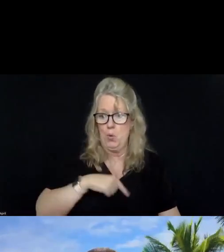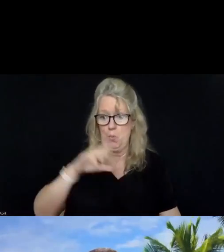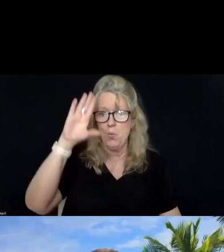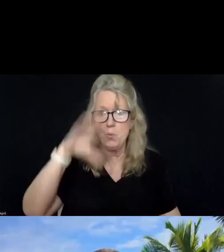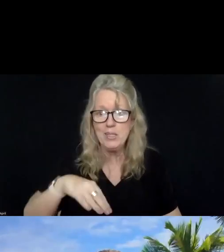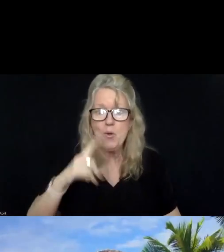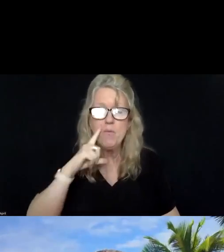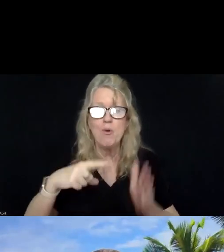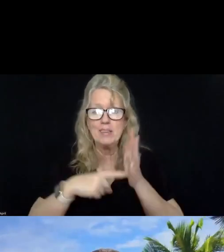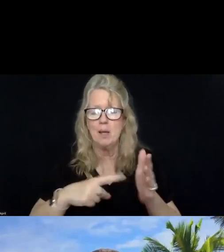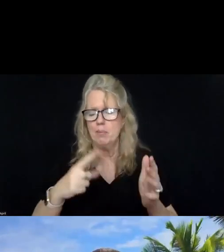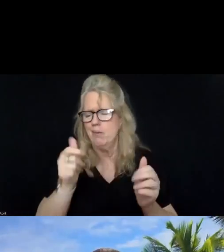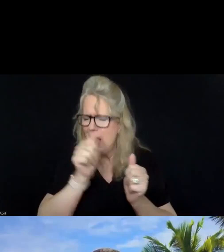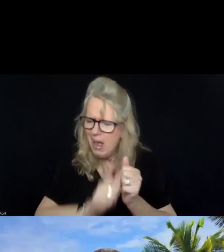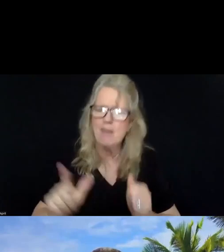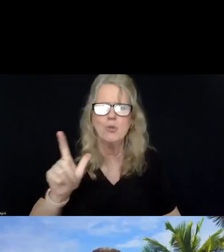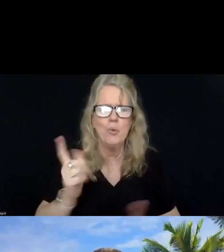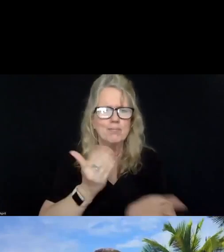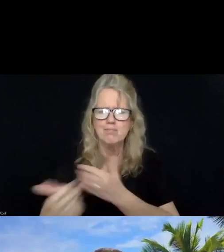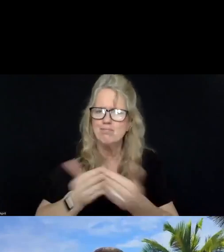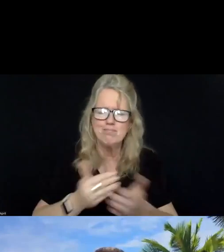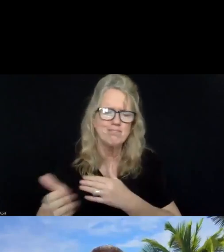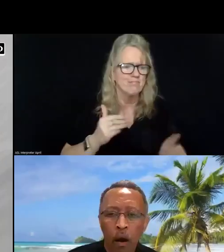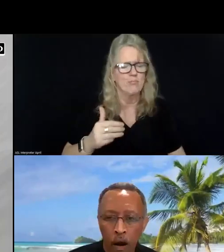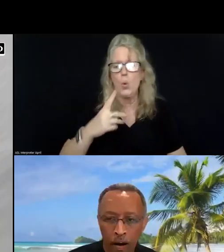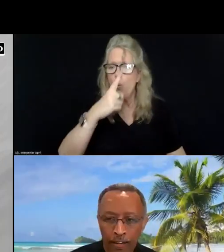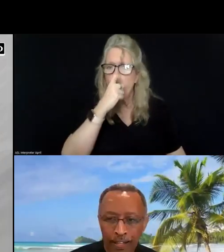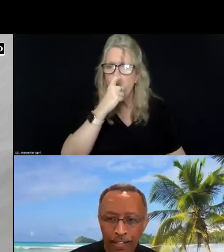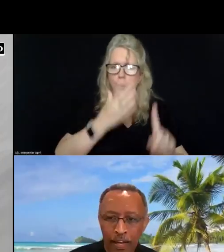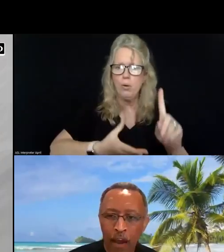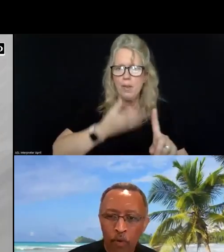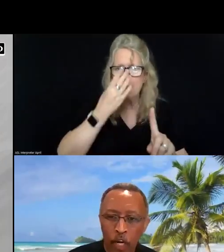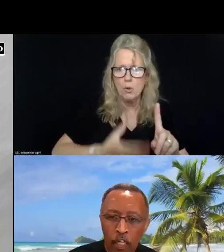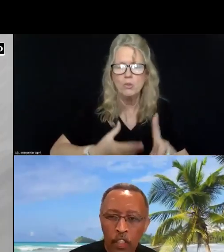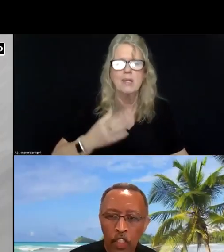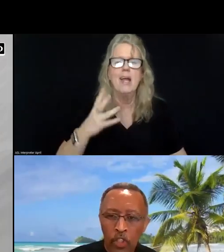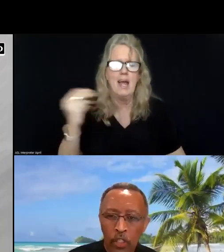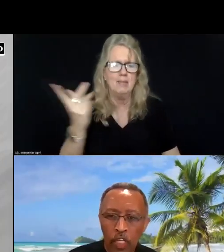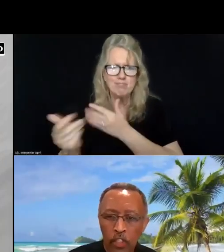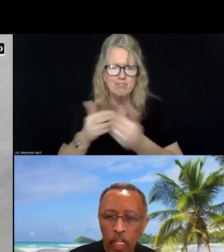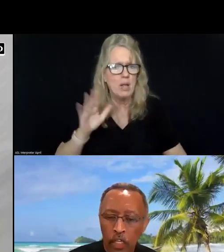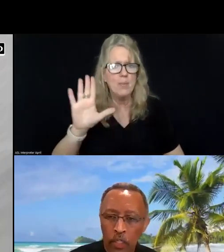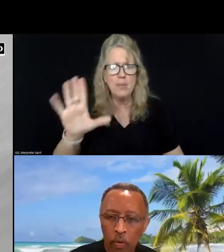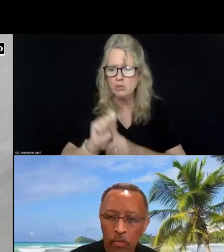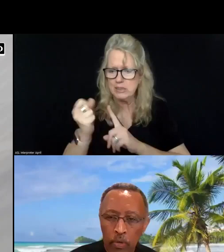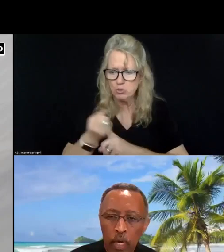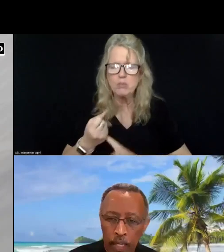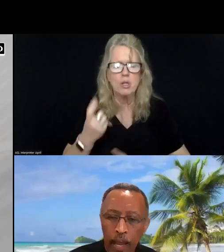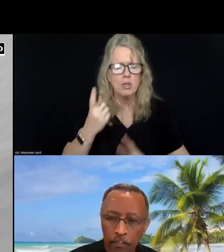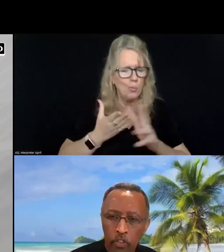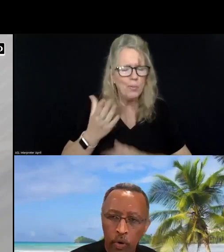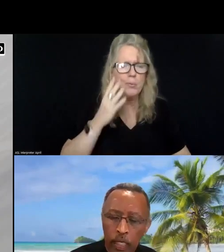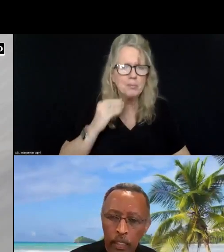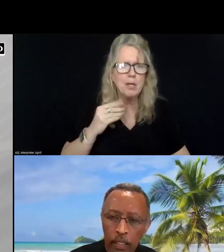for instance, everyone, regardless of who they are, and regardless of the circumstances that they're going through,